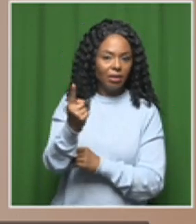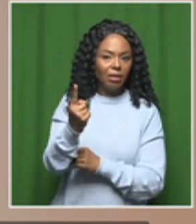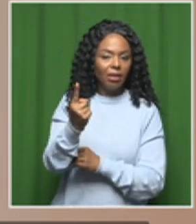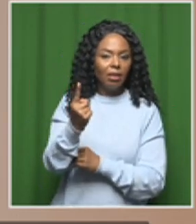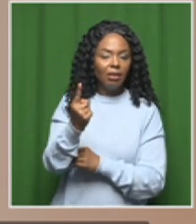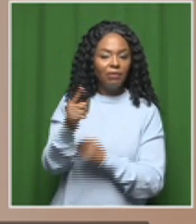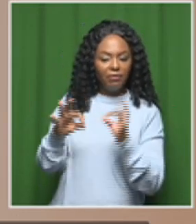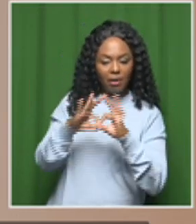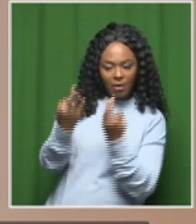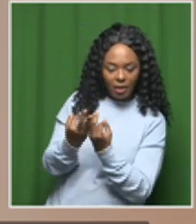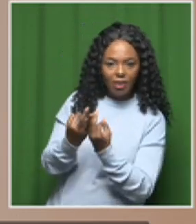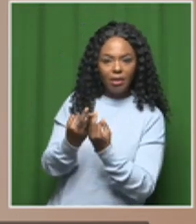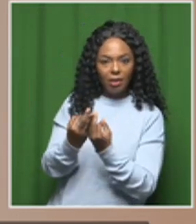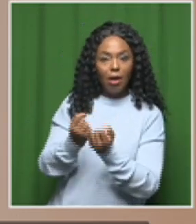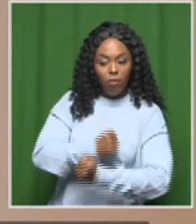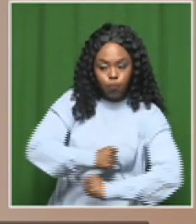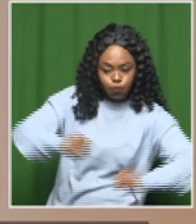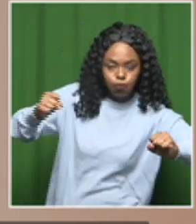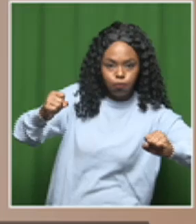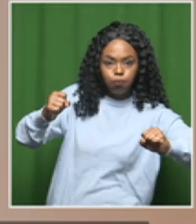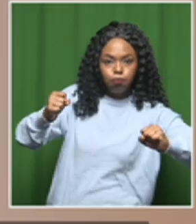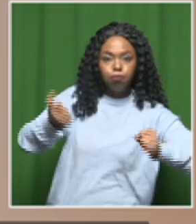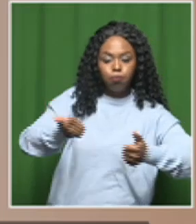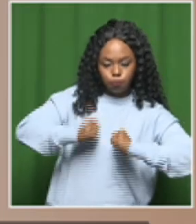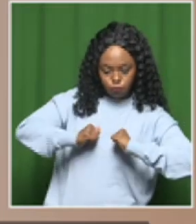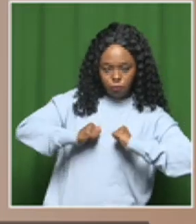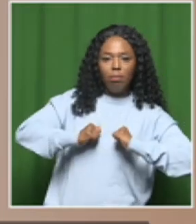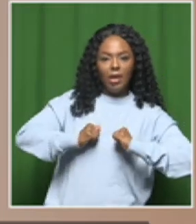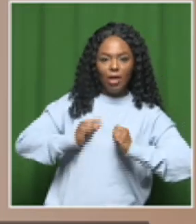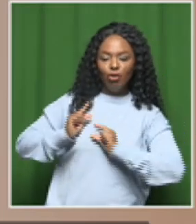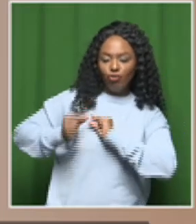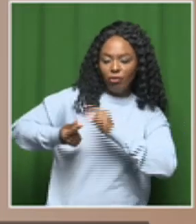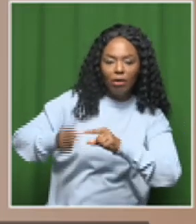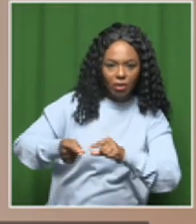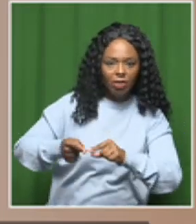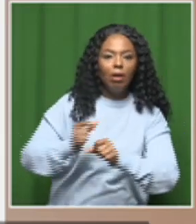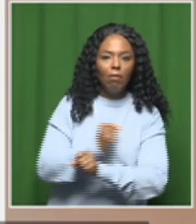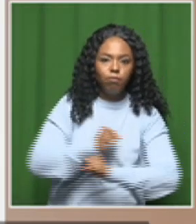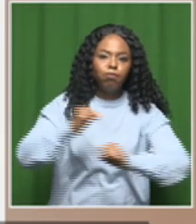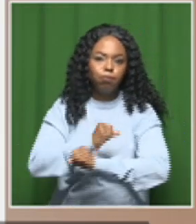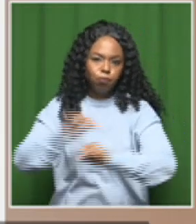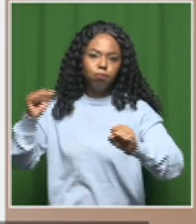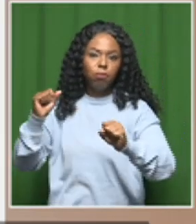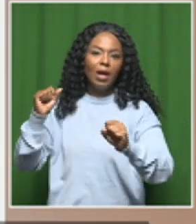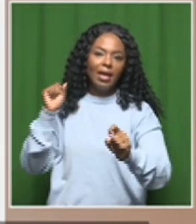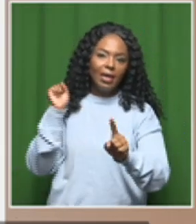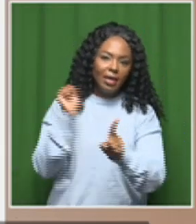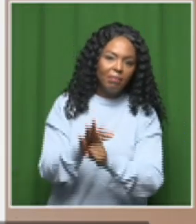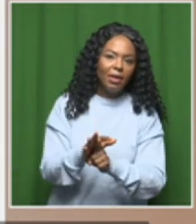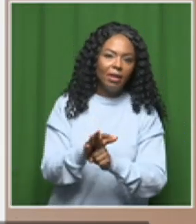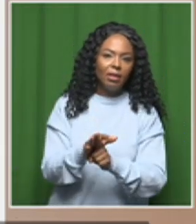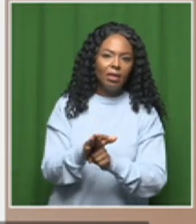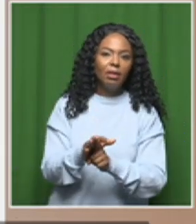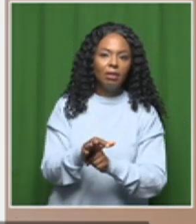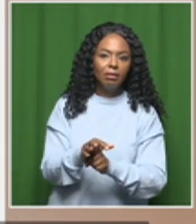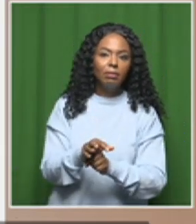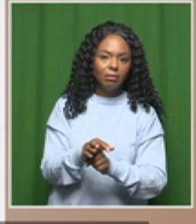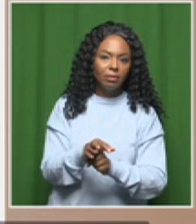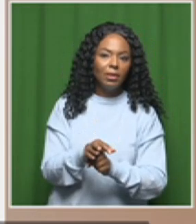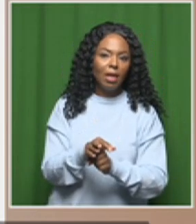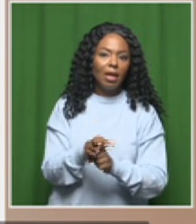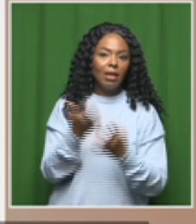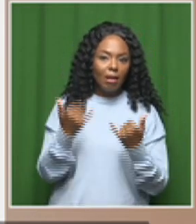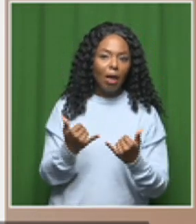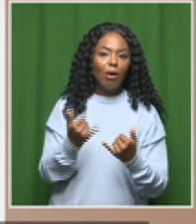alone isn't what necessarily leads to obesity. So things such as your environment, what are you eating at home, what are the